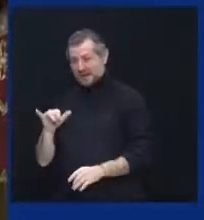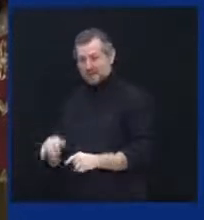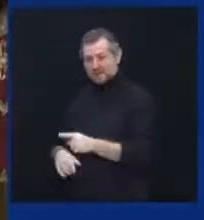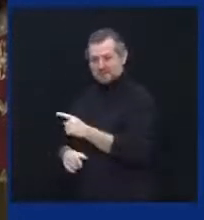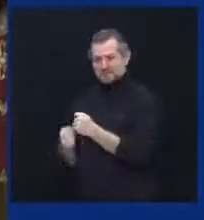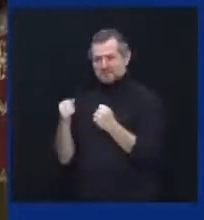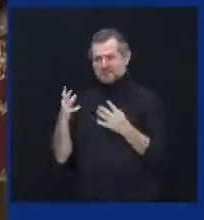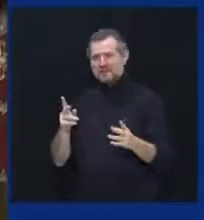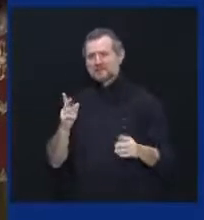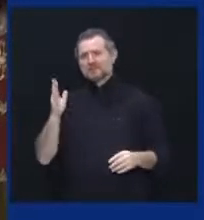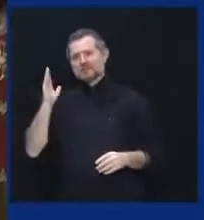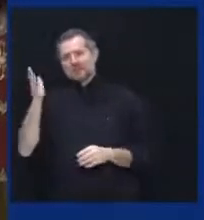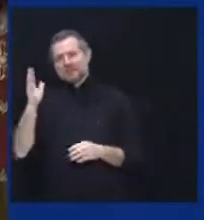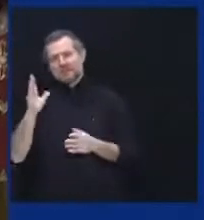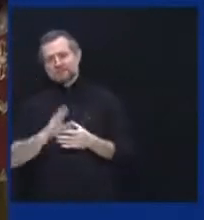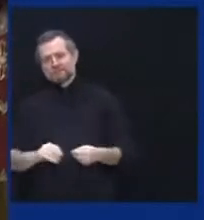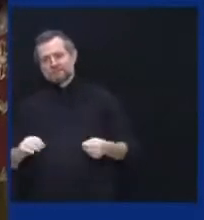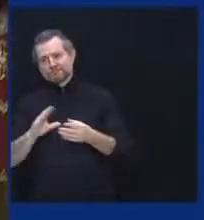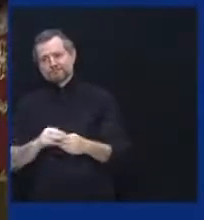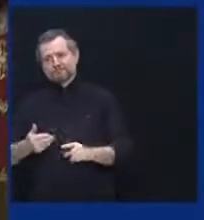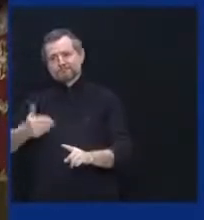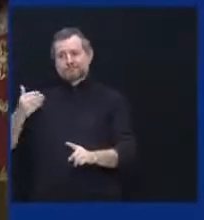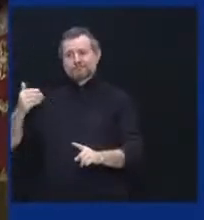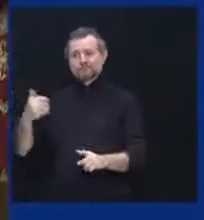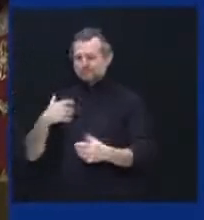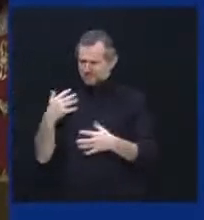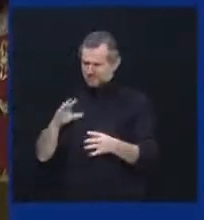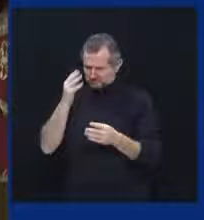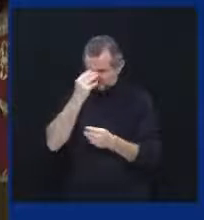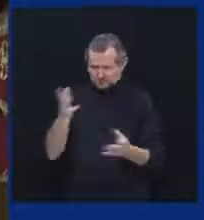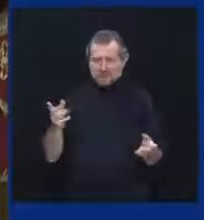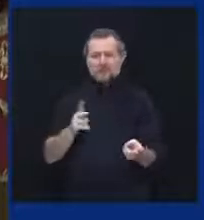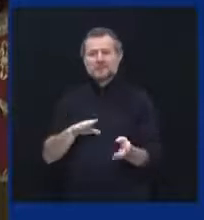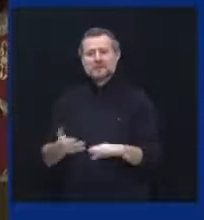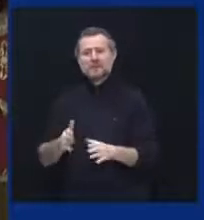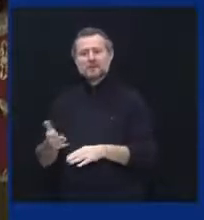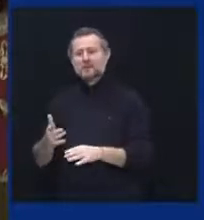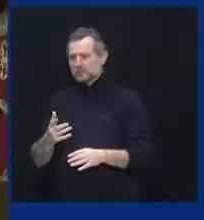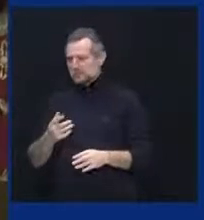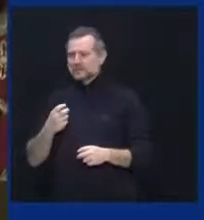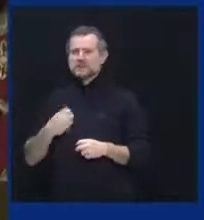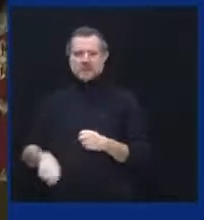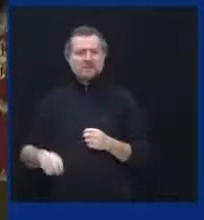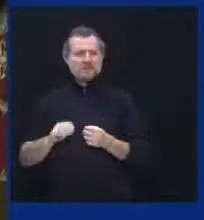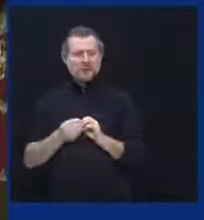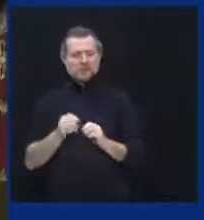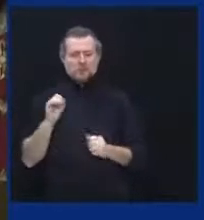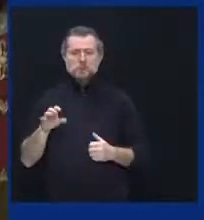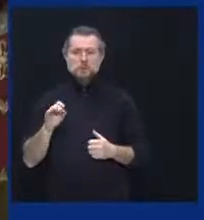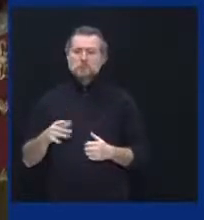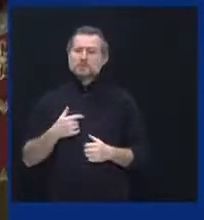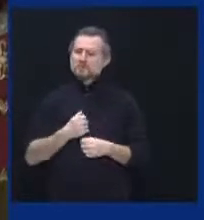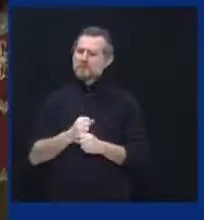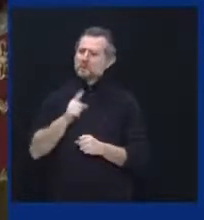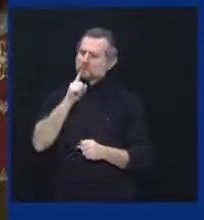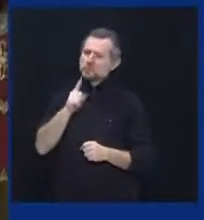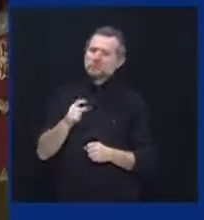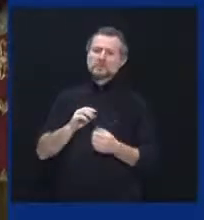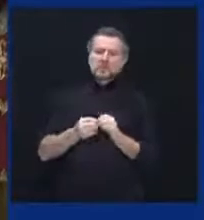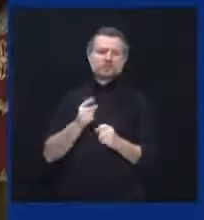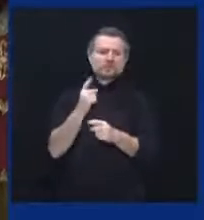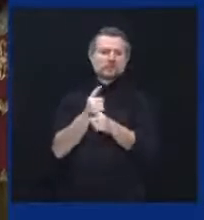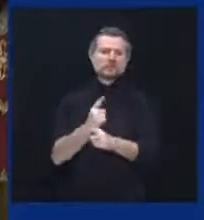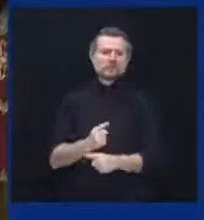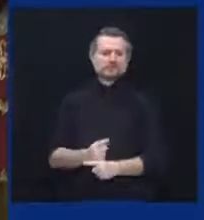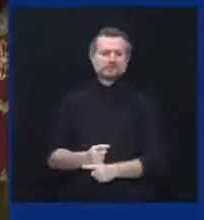presentations, reporting the number of deaths is always the hardest number to report out there, and we wanted to be sure that those numbers were accurate.